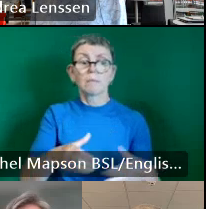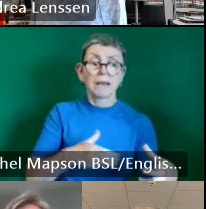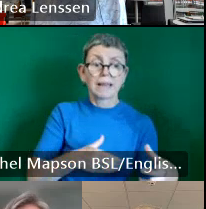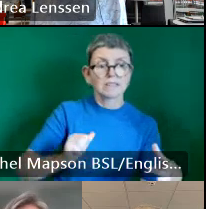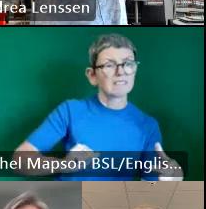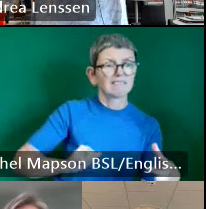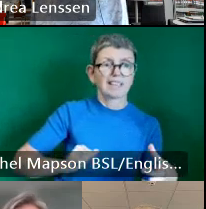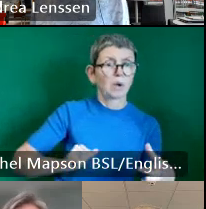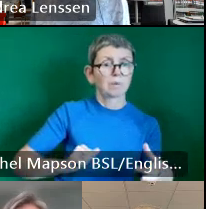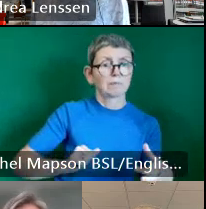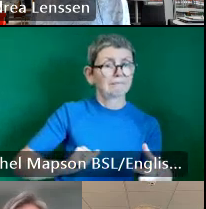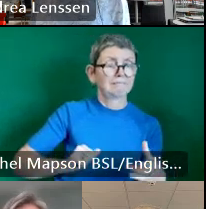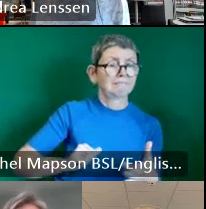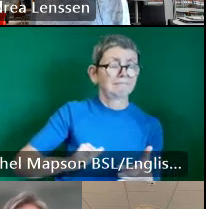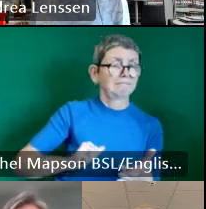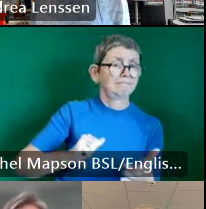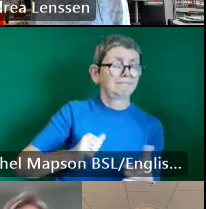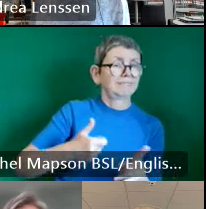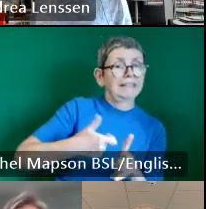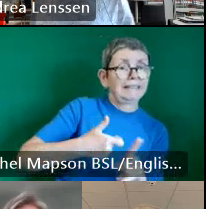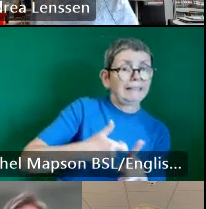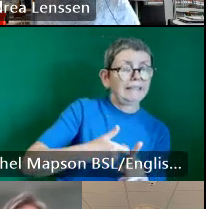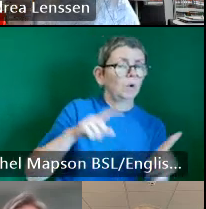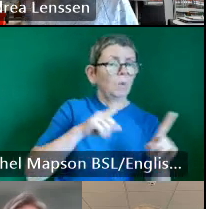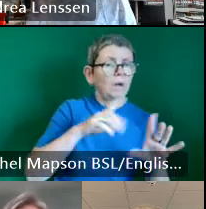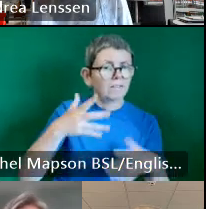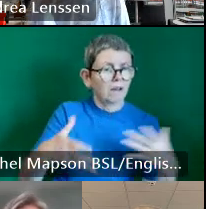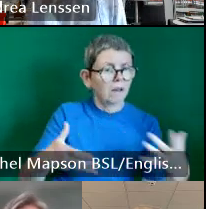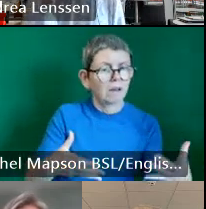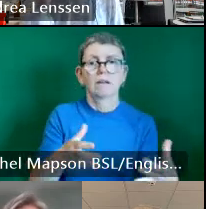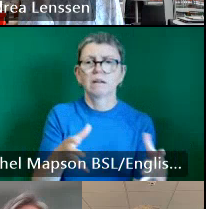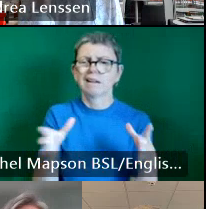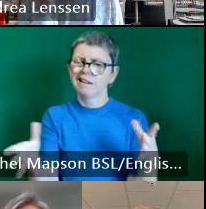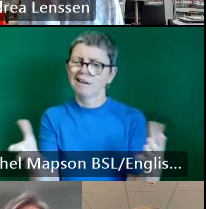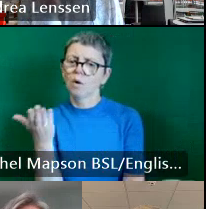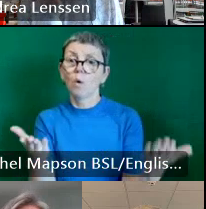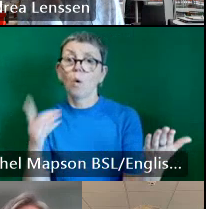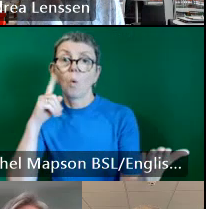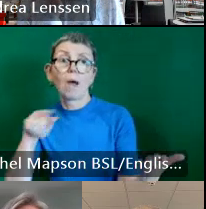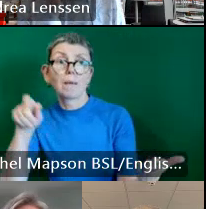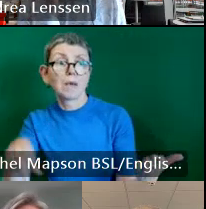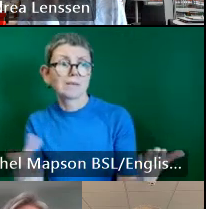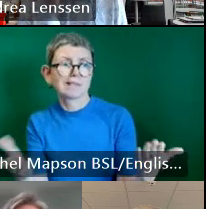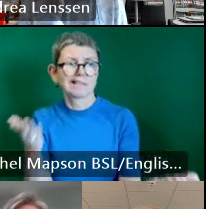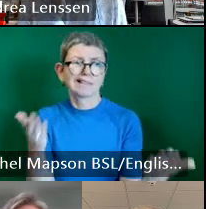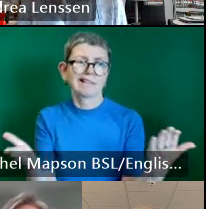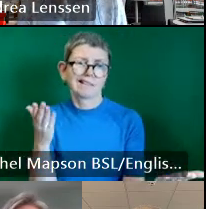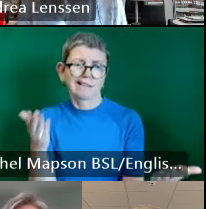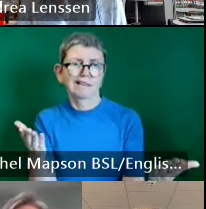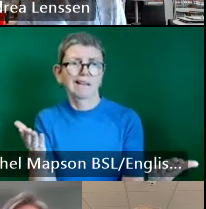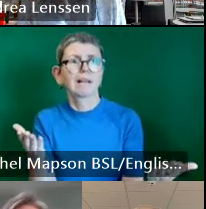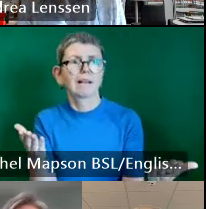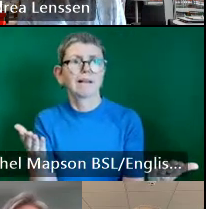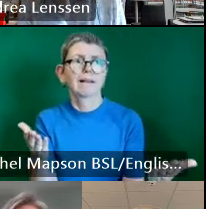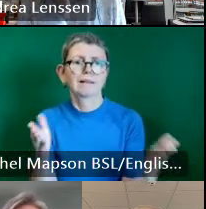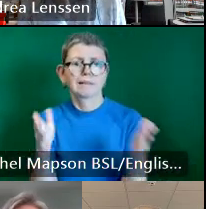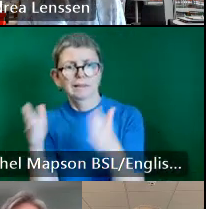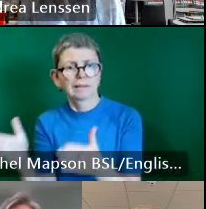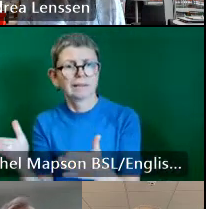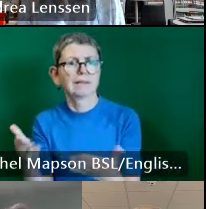of Black people not following post-operative care, have been pervasive, as well as the